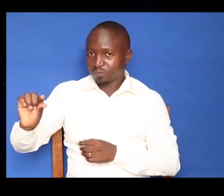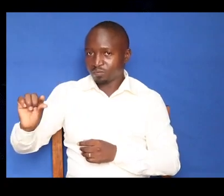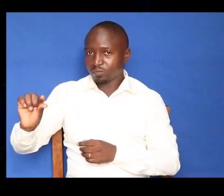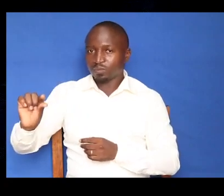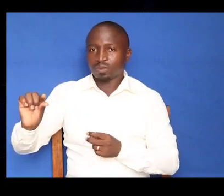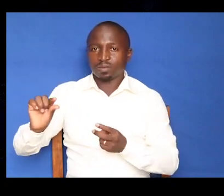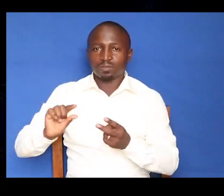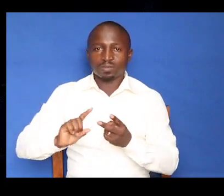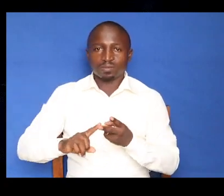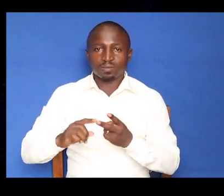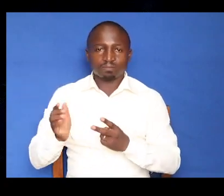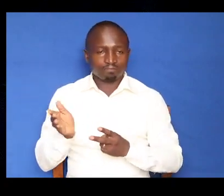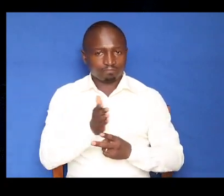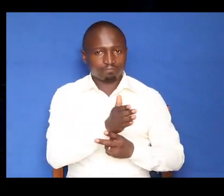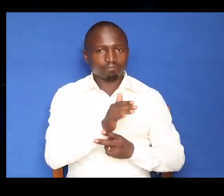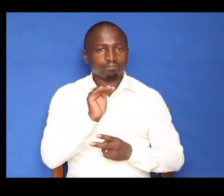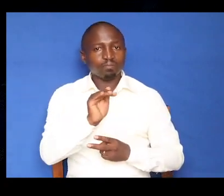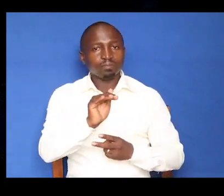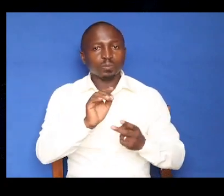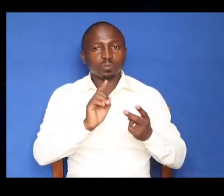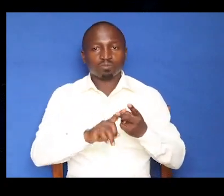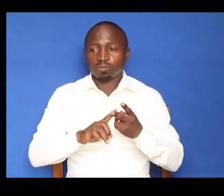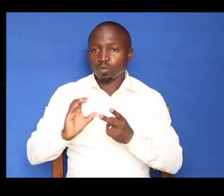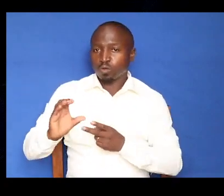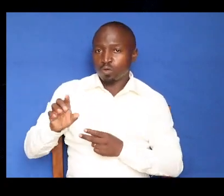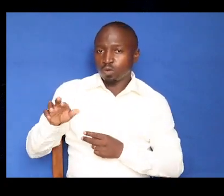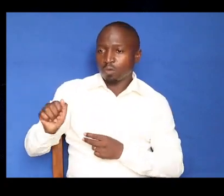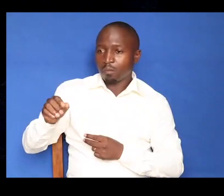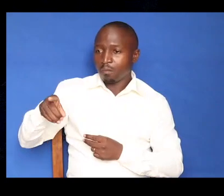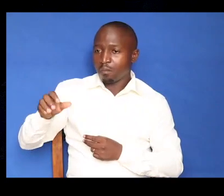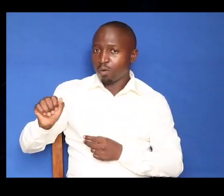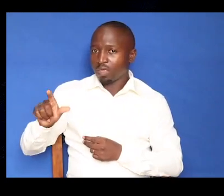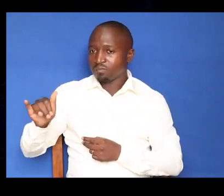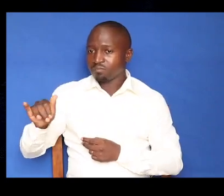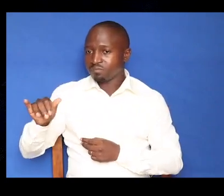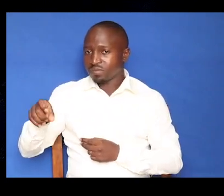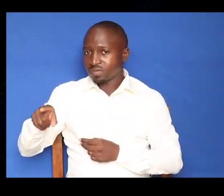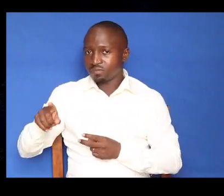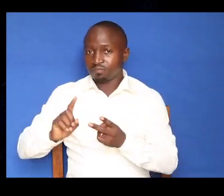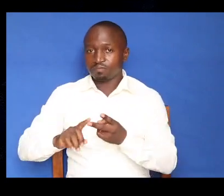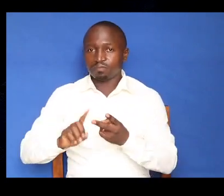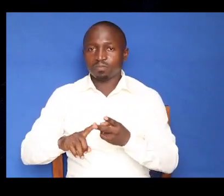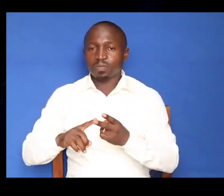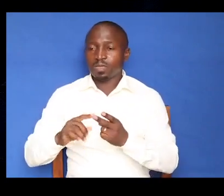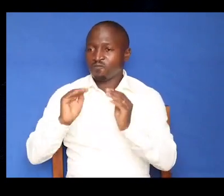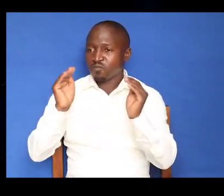Another condition, I have already told you, coral polyps are small organisms.